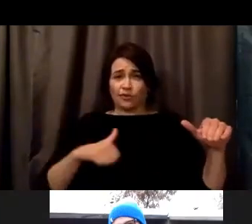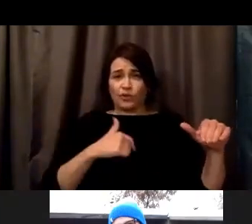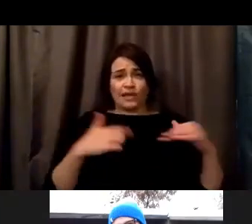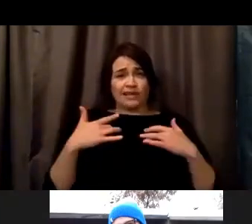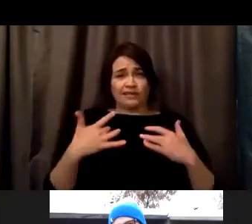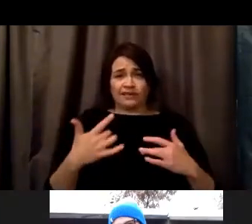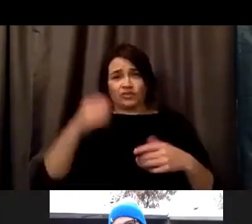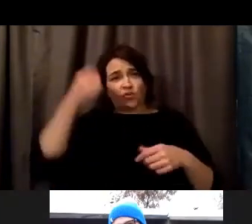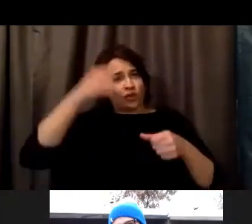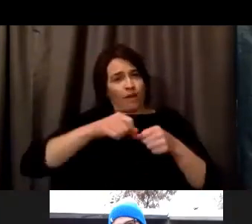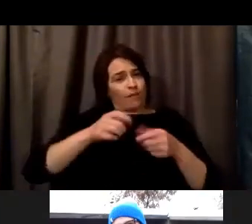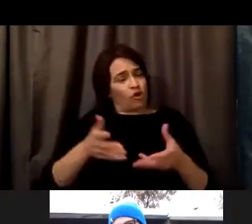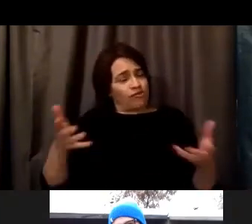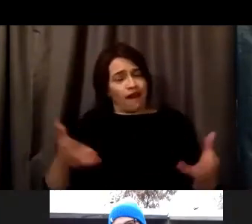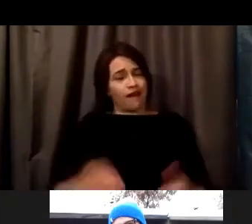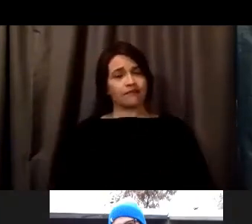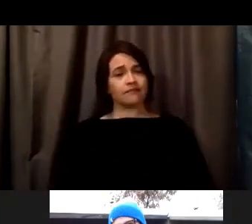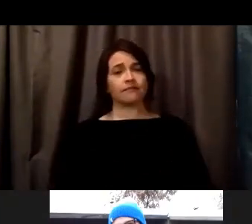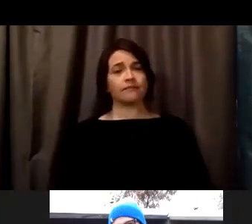The people who are